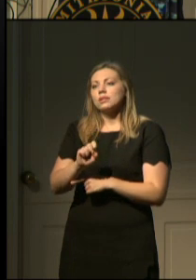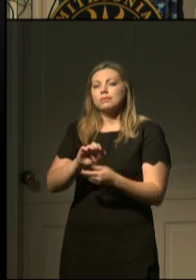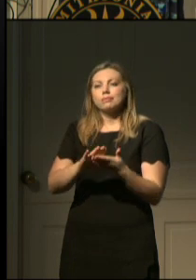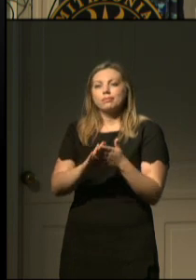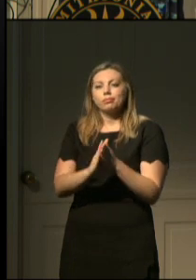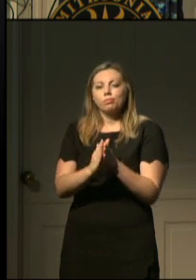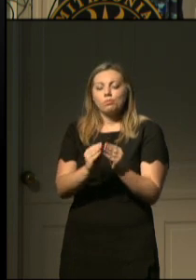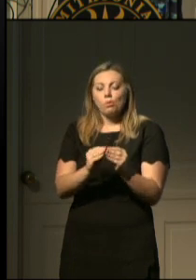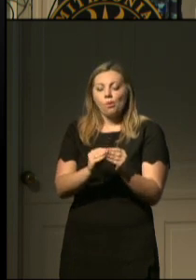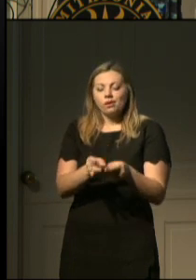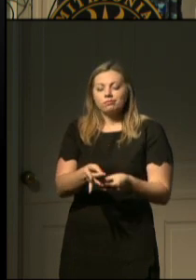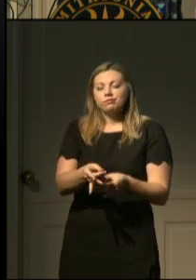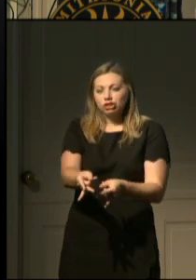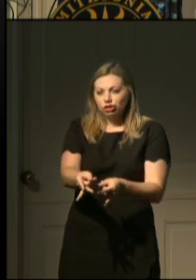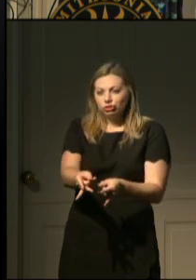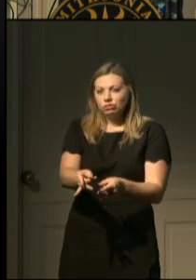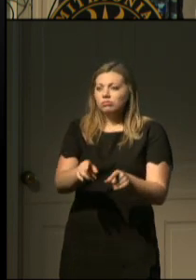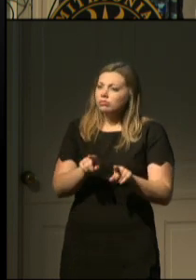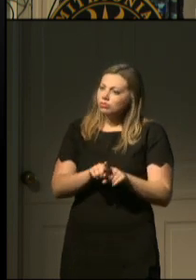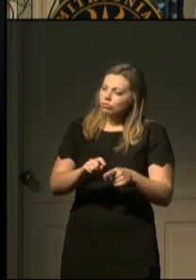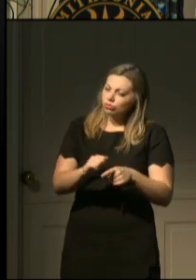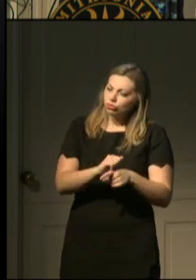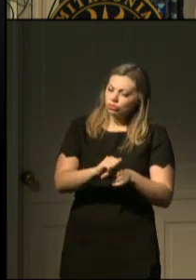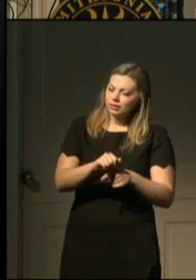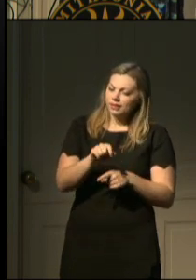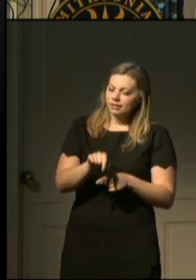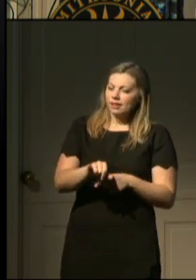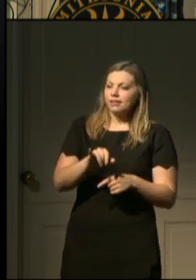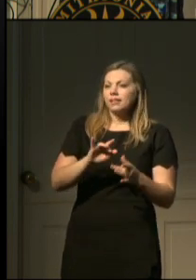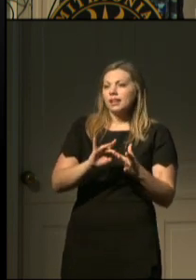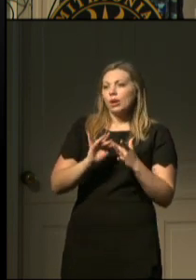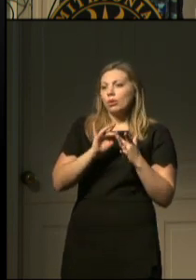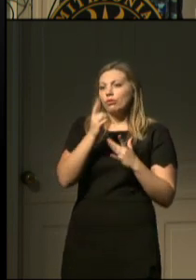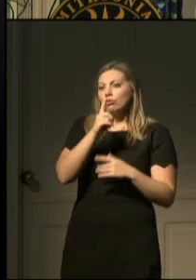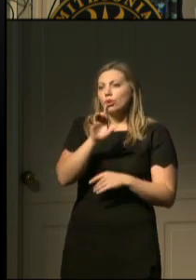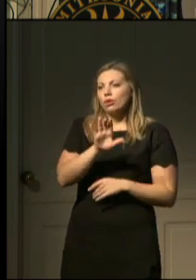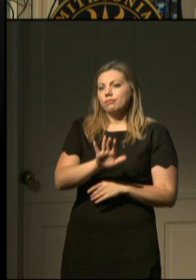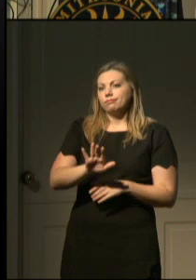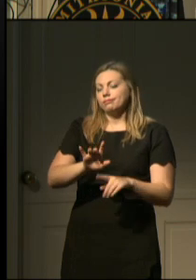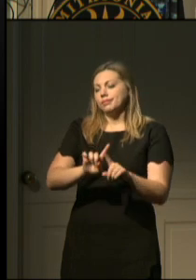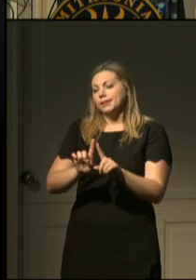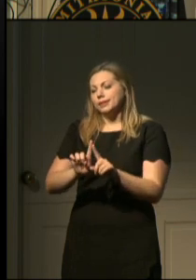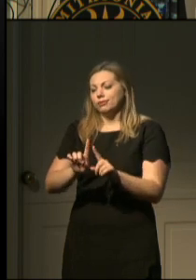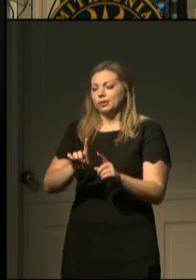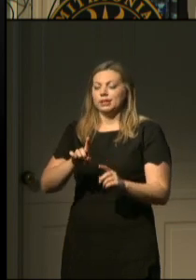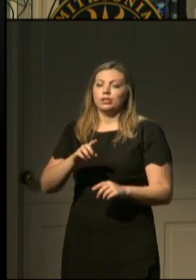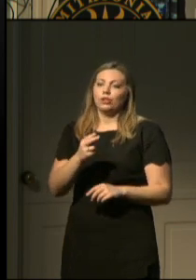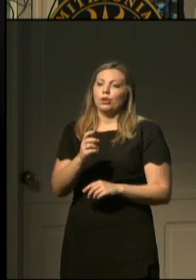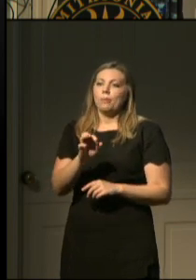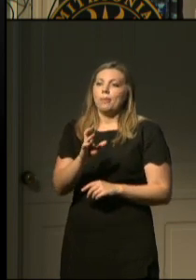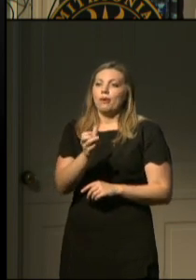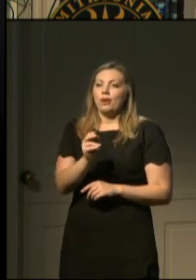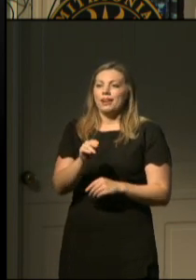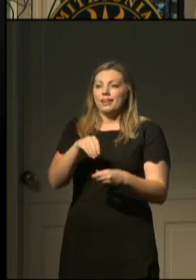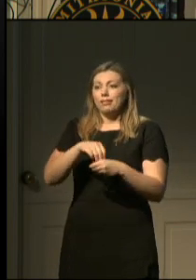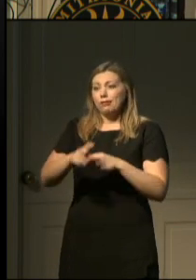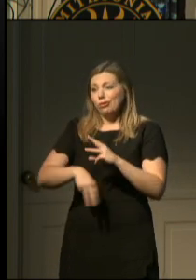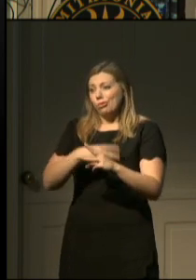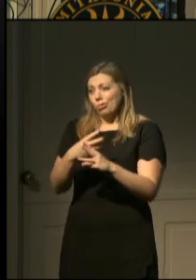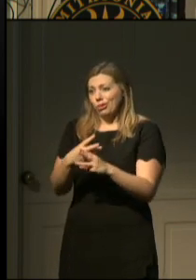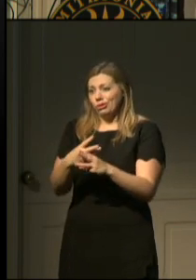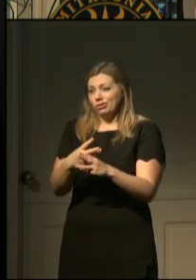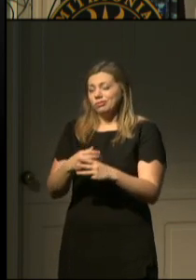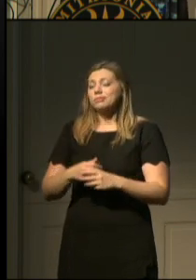images for approximately 3,000 herbaria around the world, regardless of the information that might be contained on their